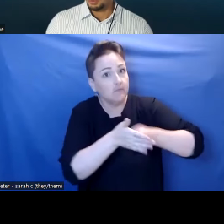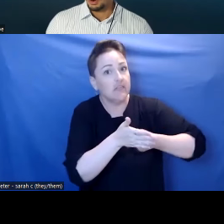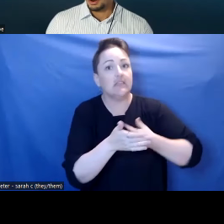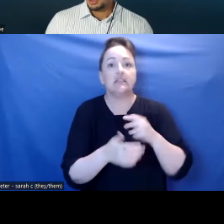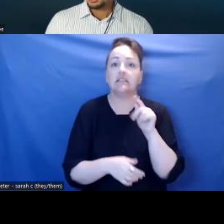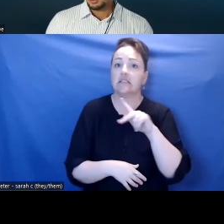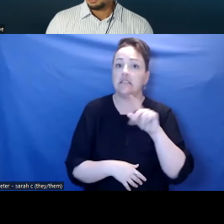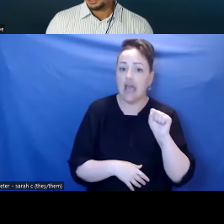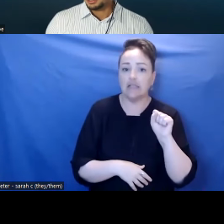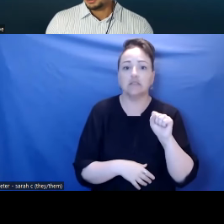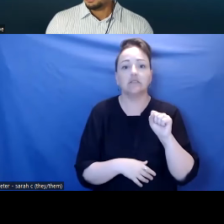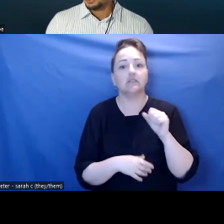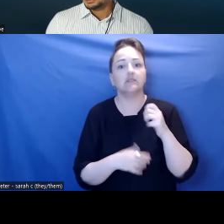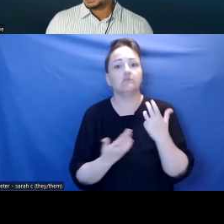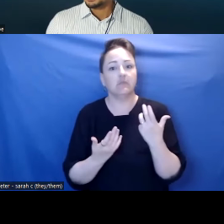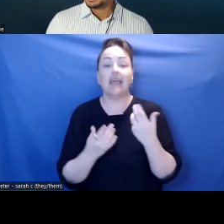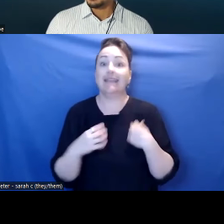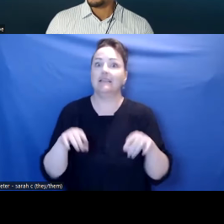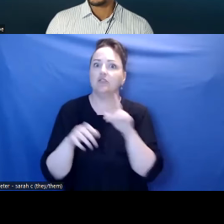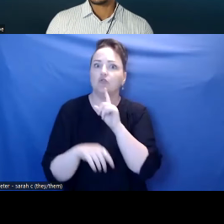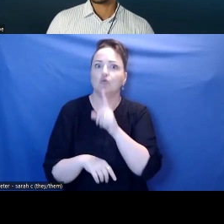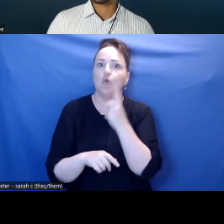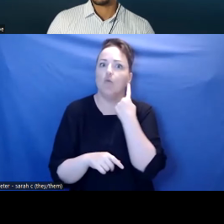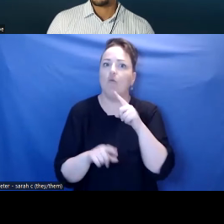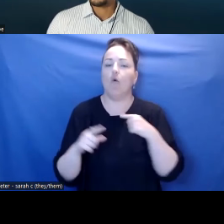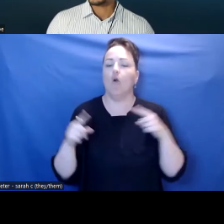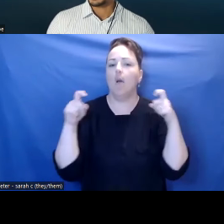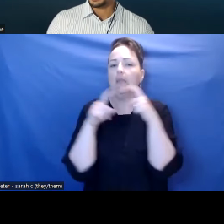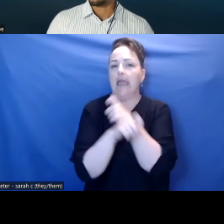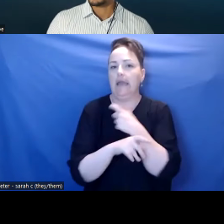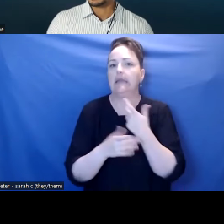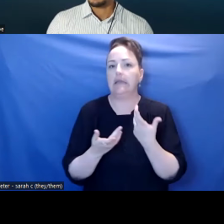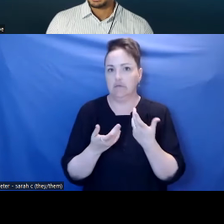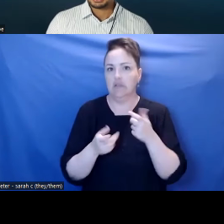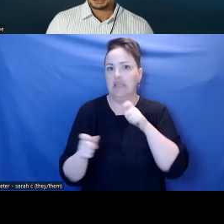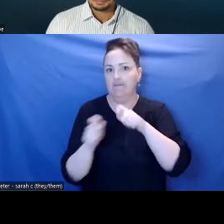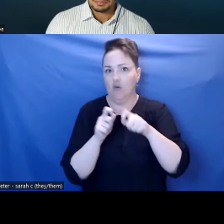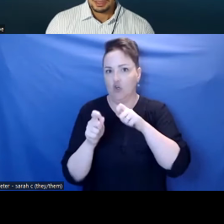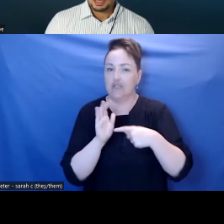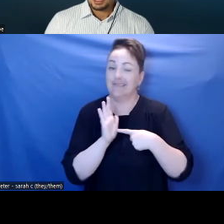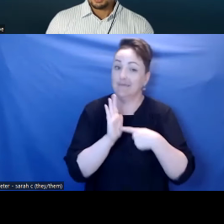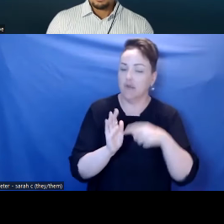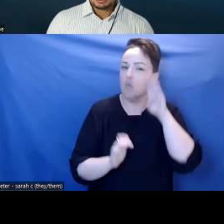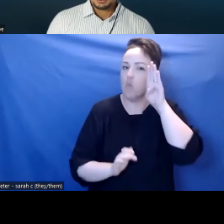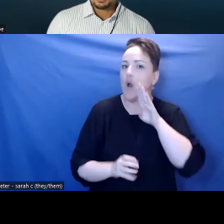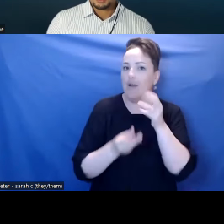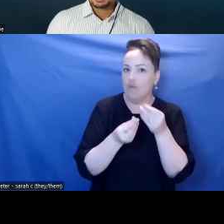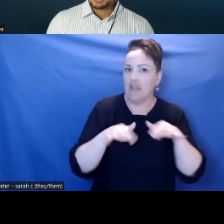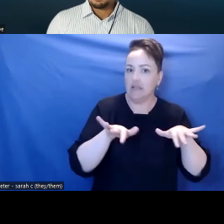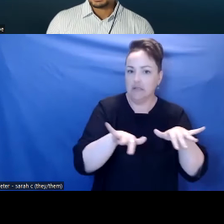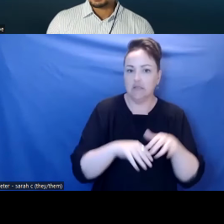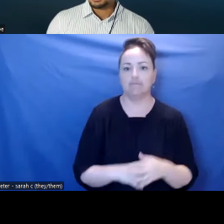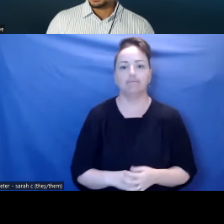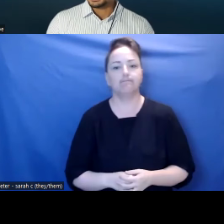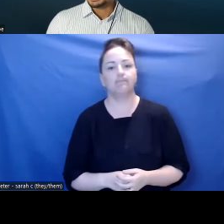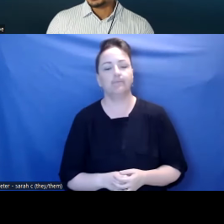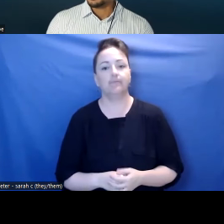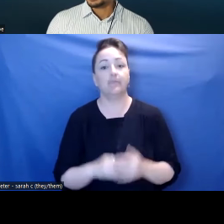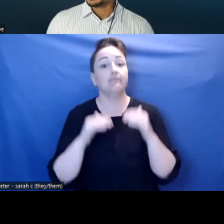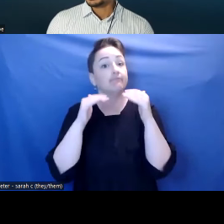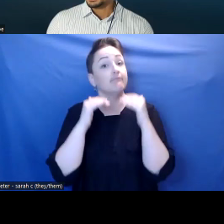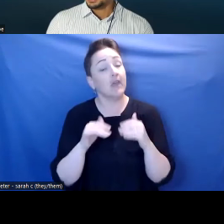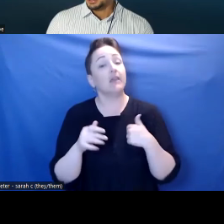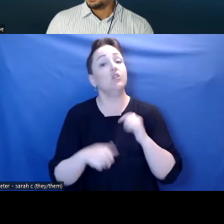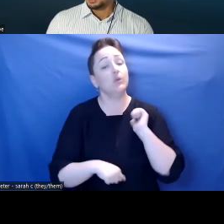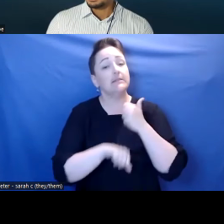for more complicated conversions, for example, related to brownfields that have contamination. And obviously, you want to set measurable goals and